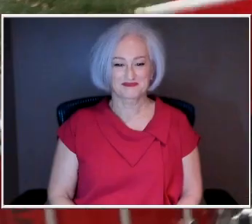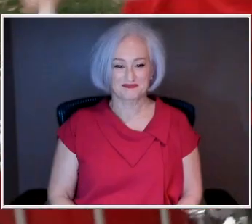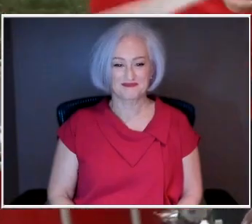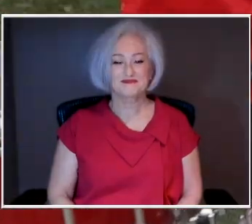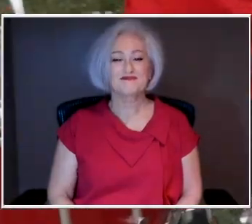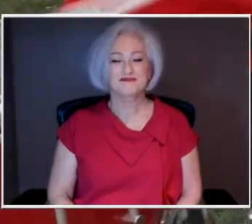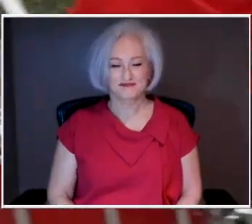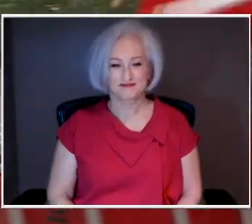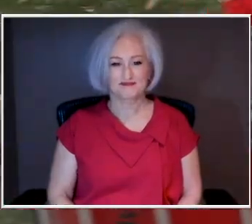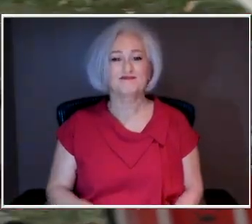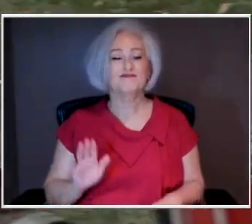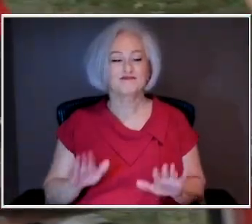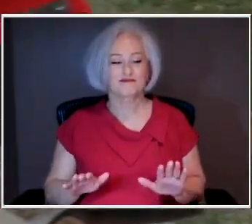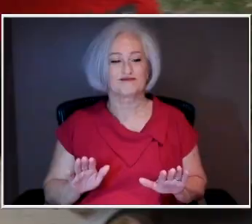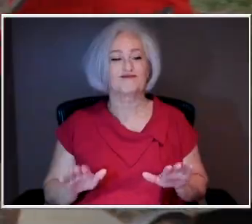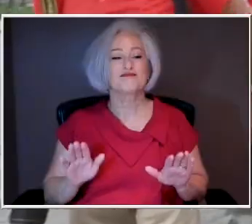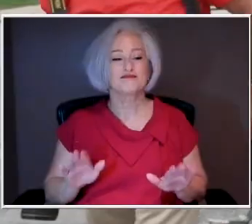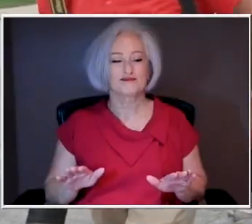playoffs.